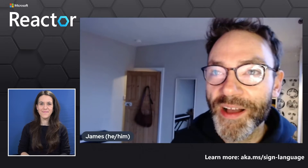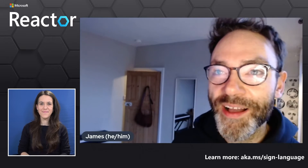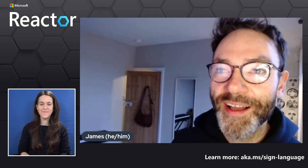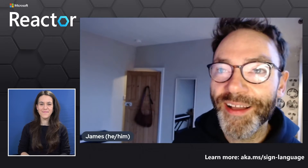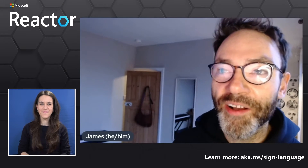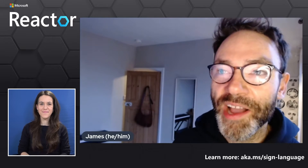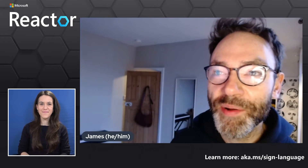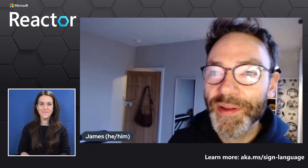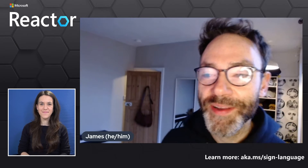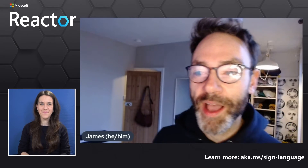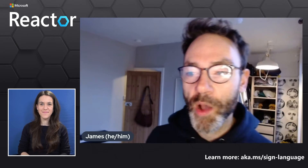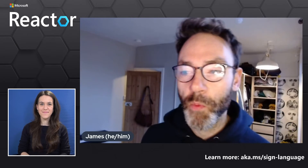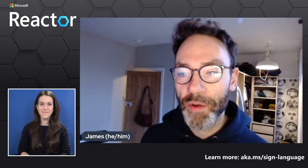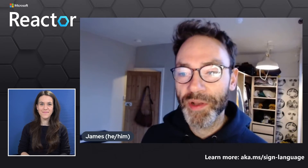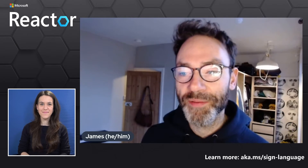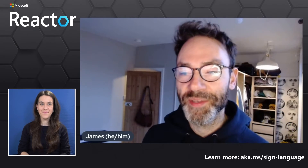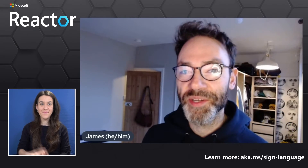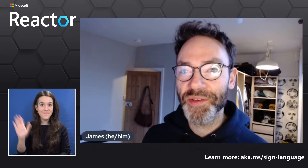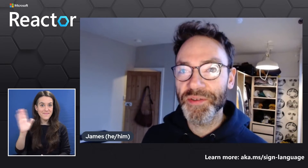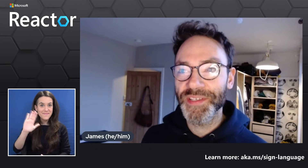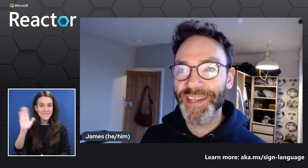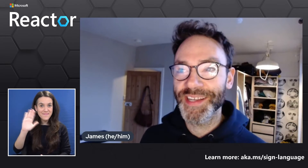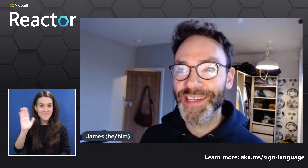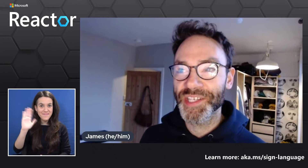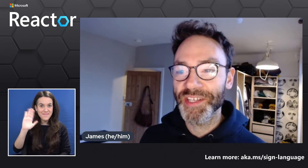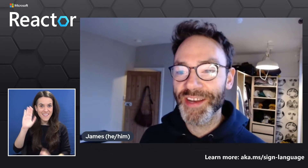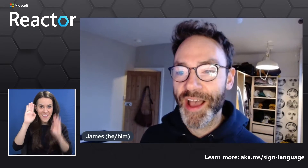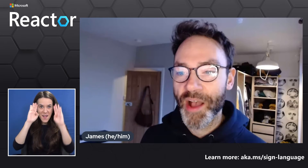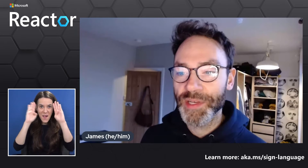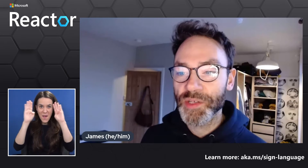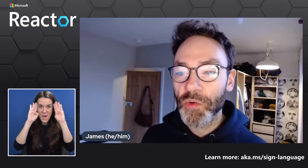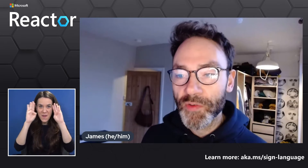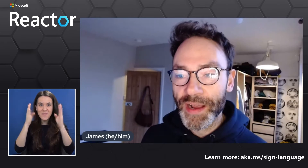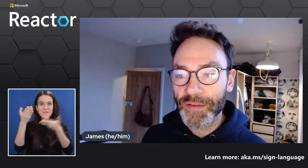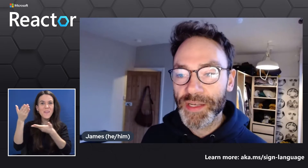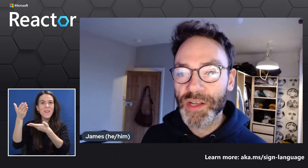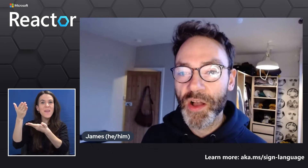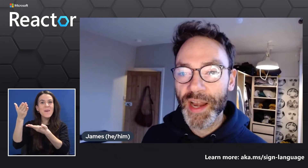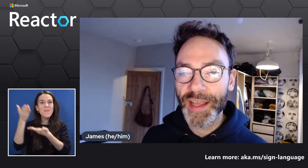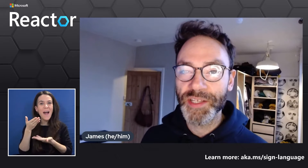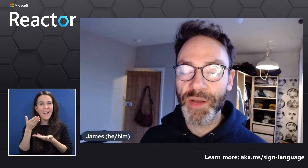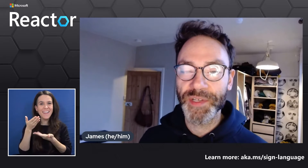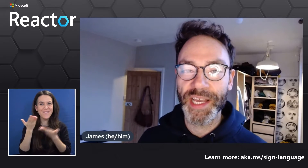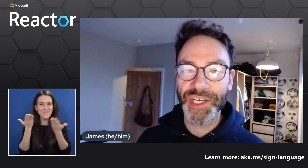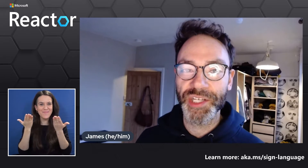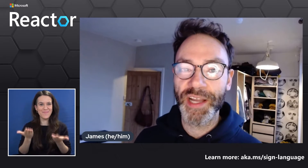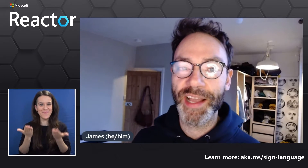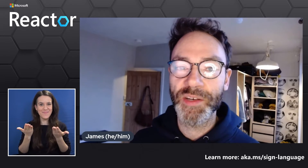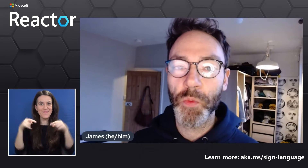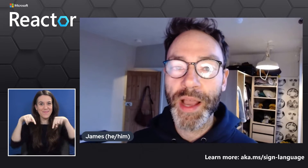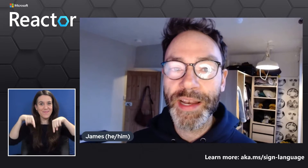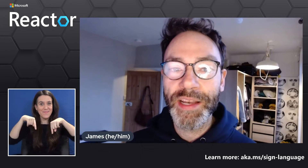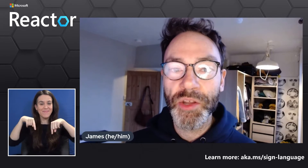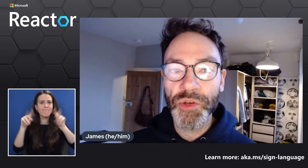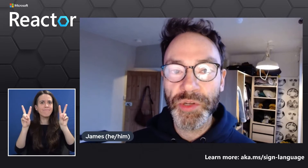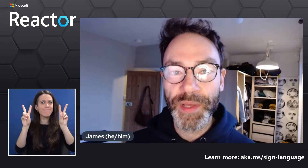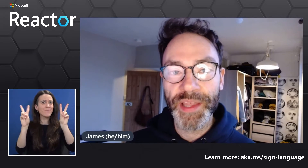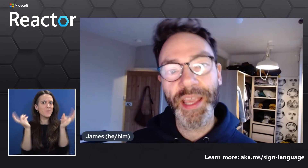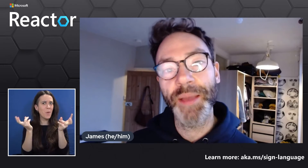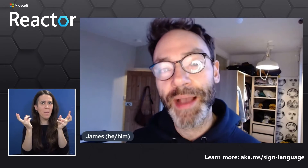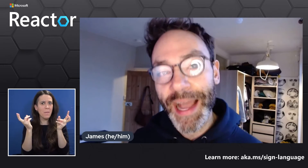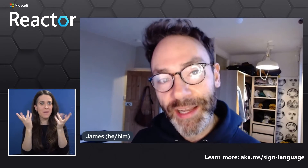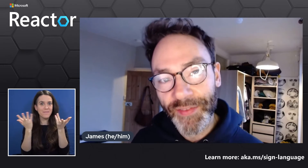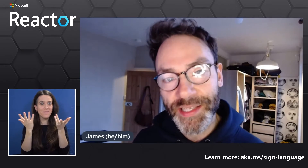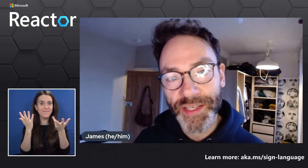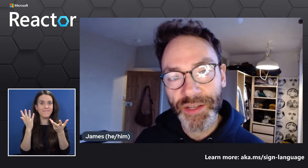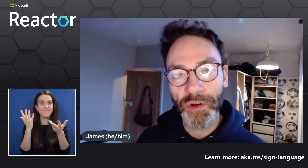Hello. Hi, everyone. Welcome to today's session, which is all around sign interpretation and when you should be thinking